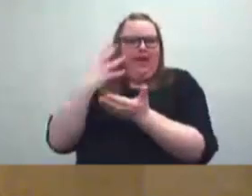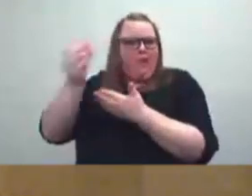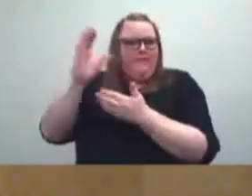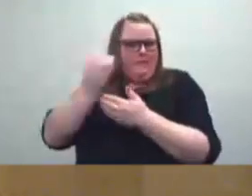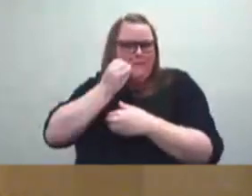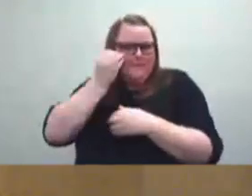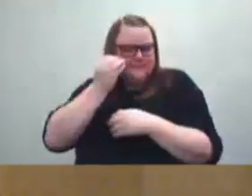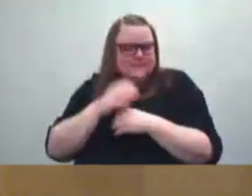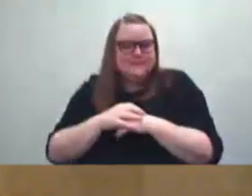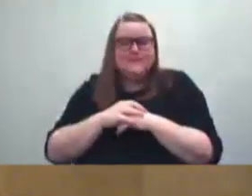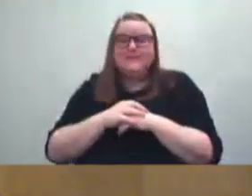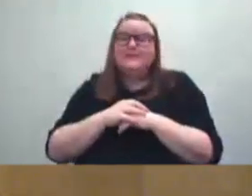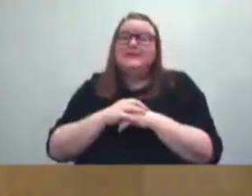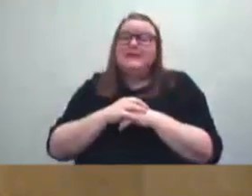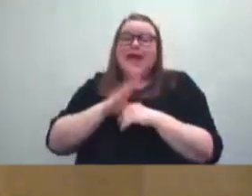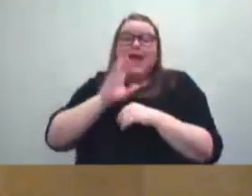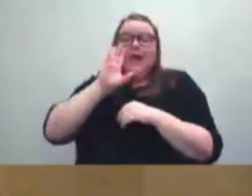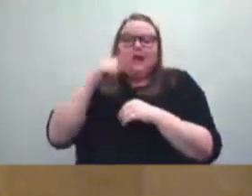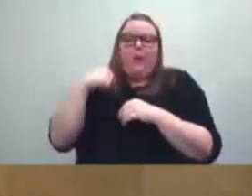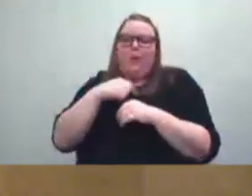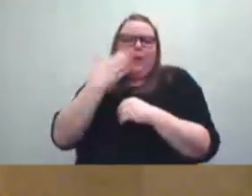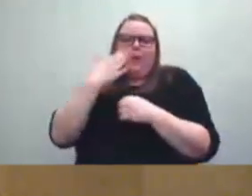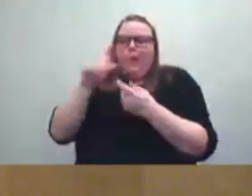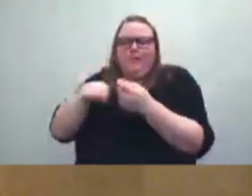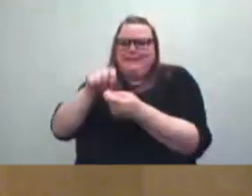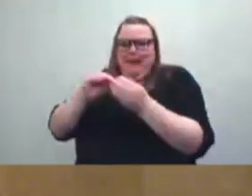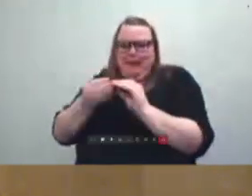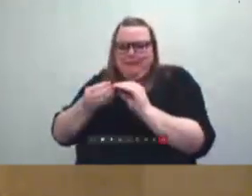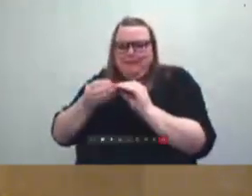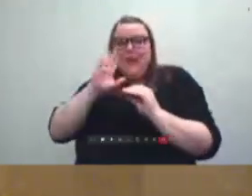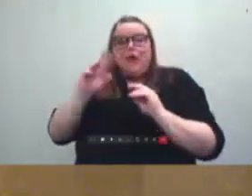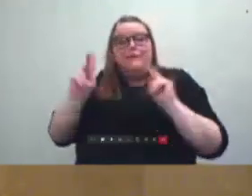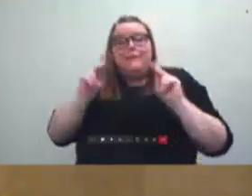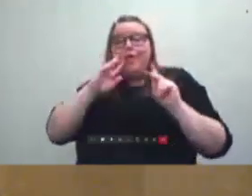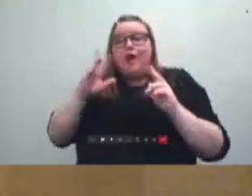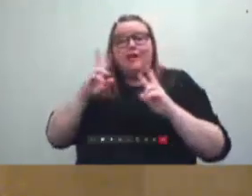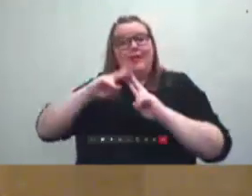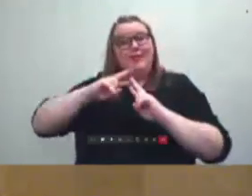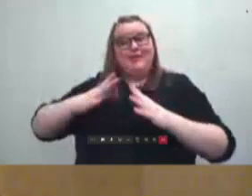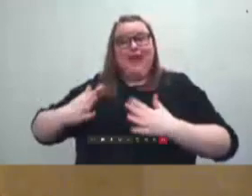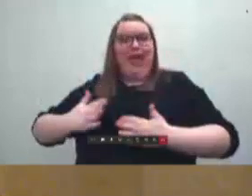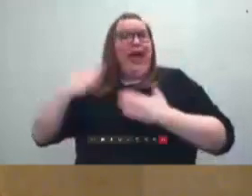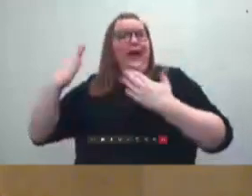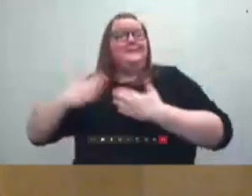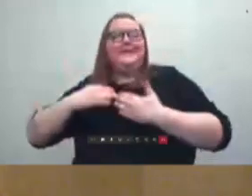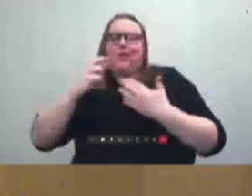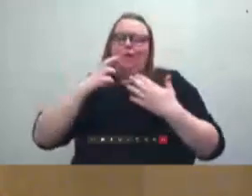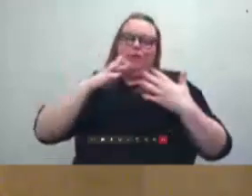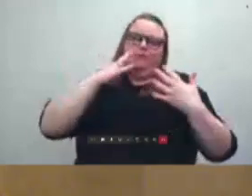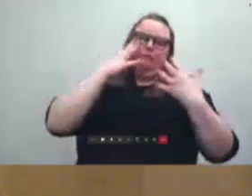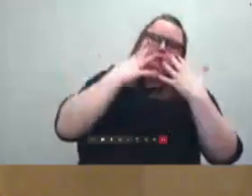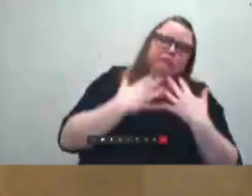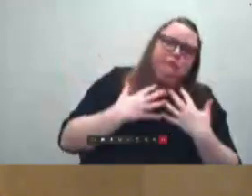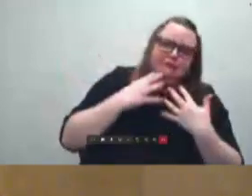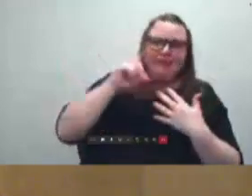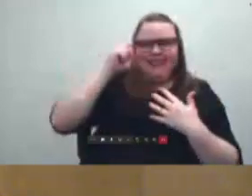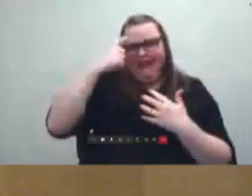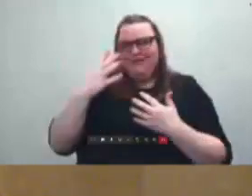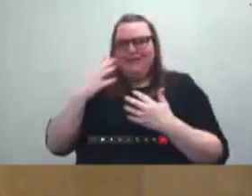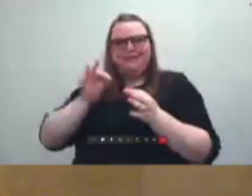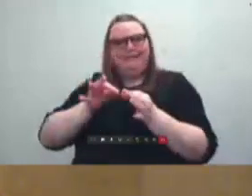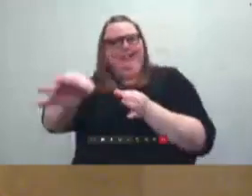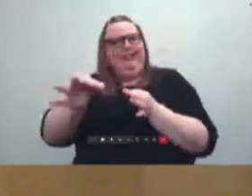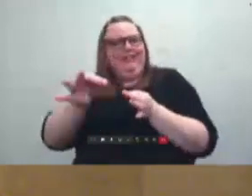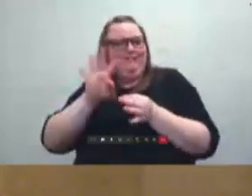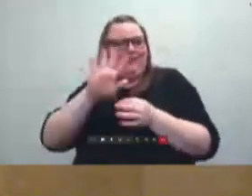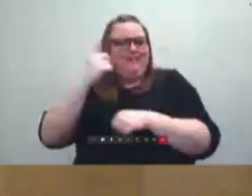that people are either really happy or really sad that the governor did another 45 days. So if I know that if you are a